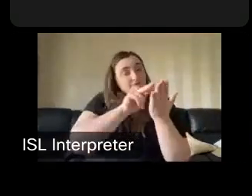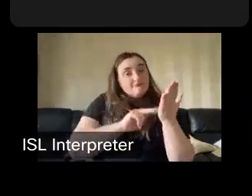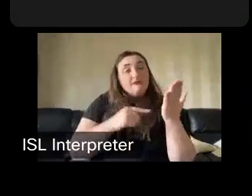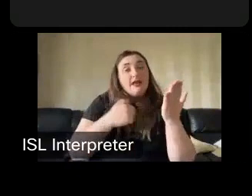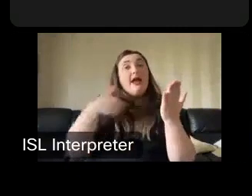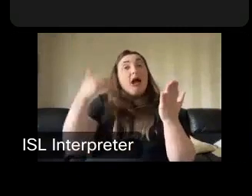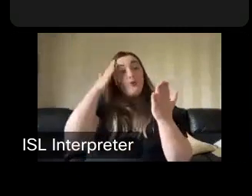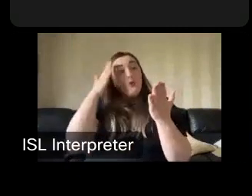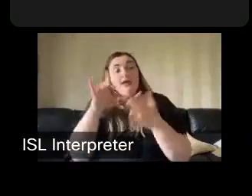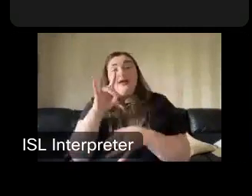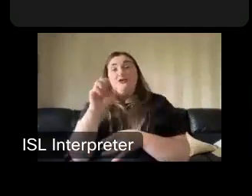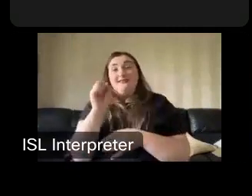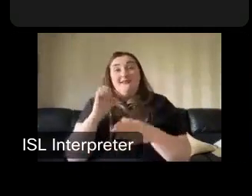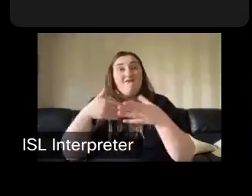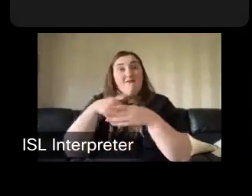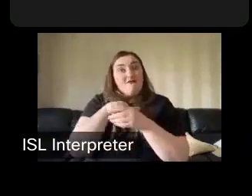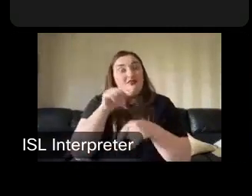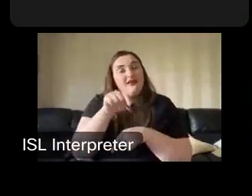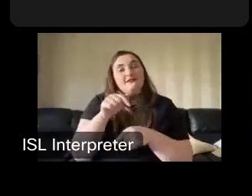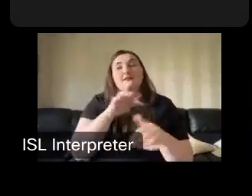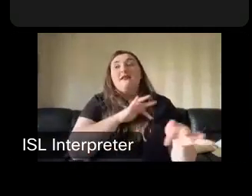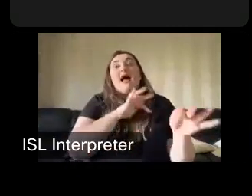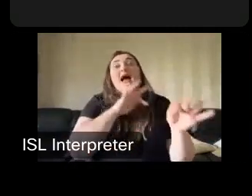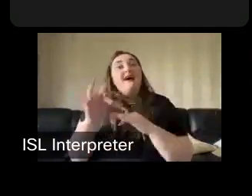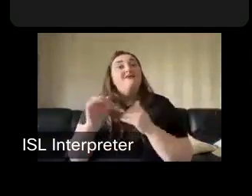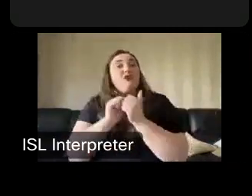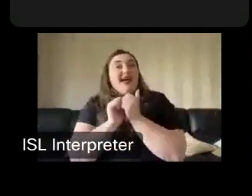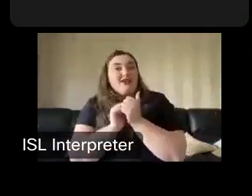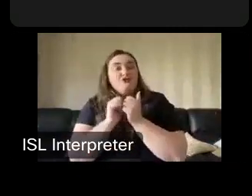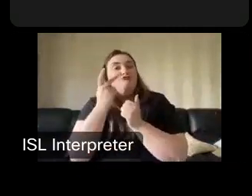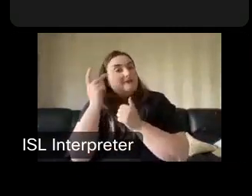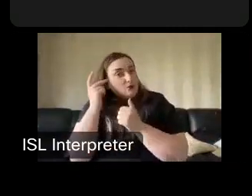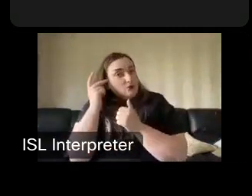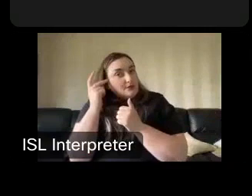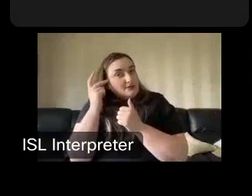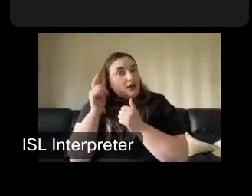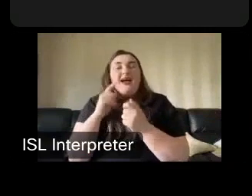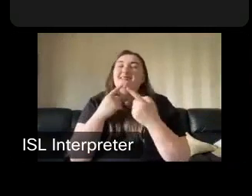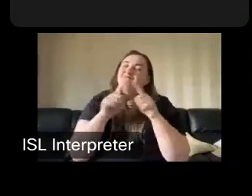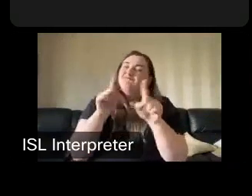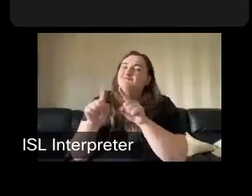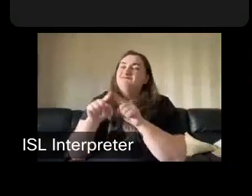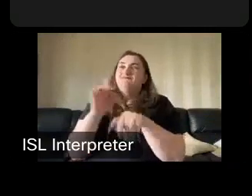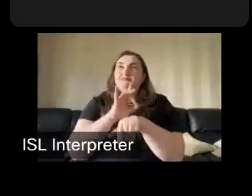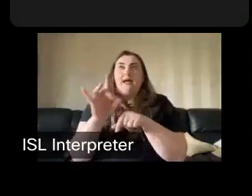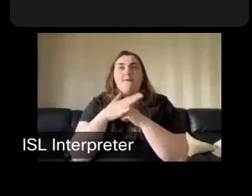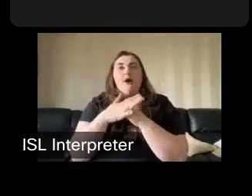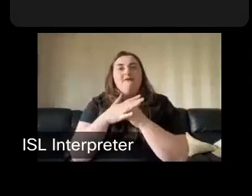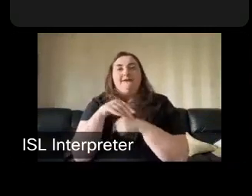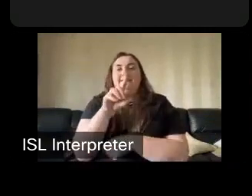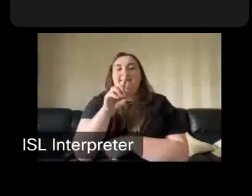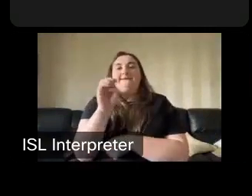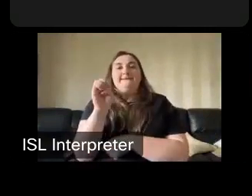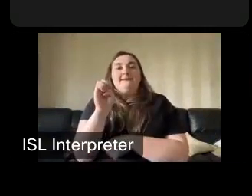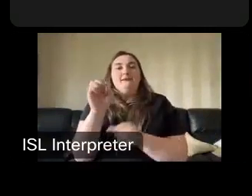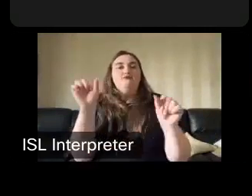HSE are engaging in these, are after action reviews and various different kinds of debriefs. So you can have, you know,